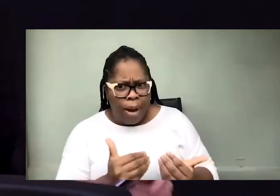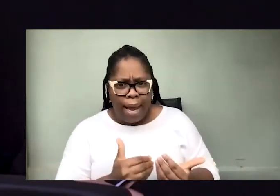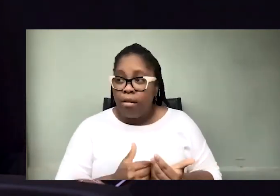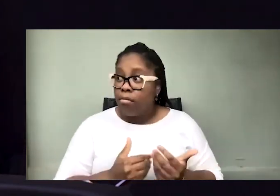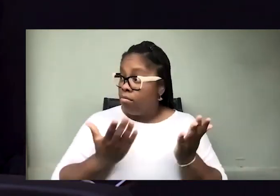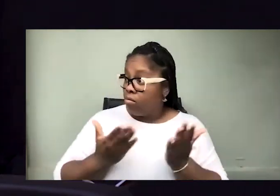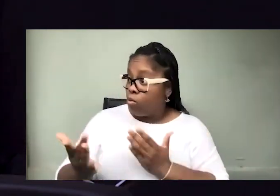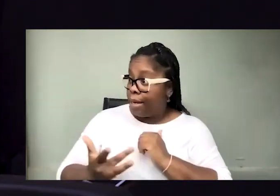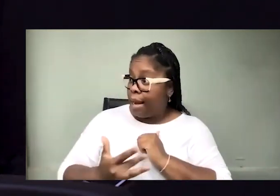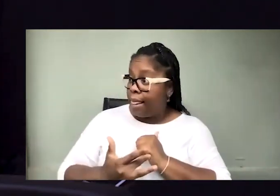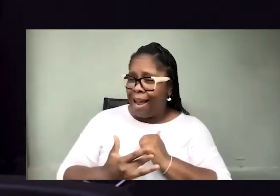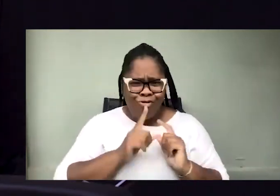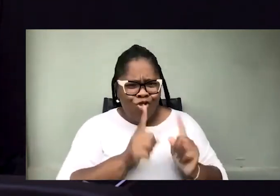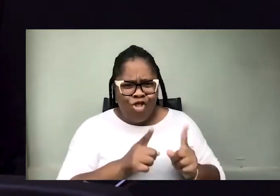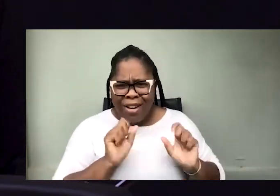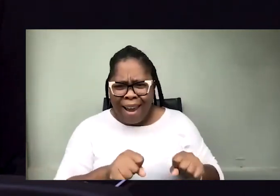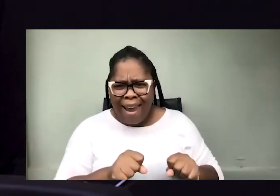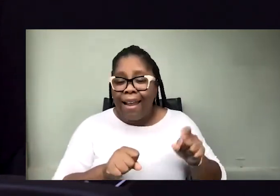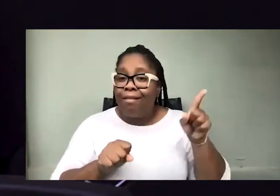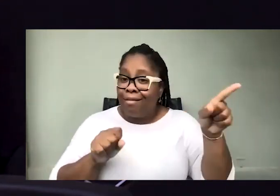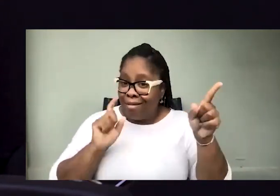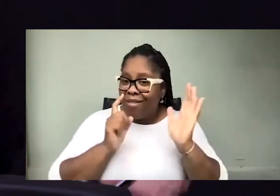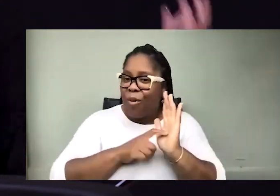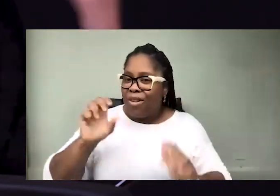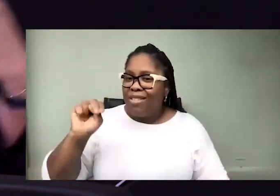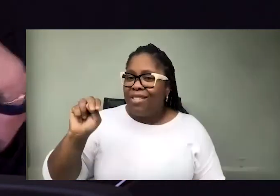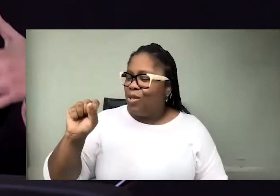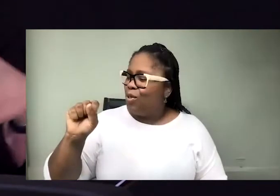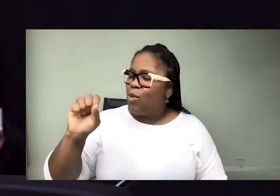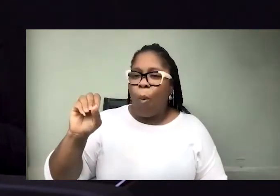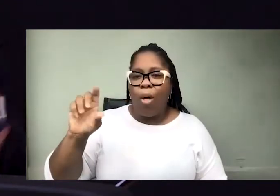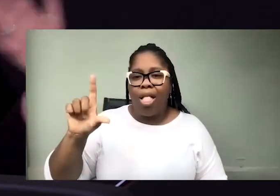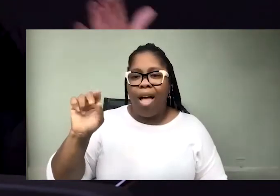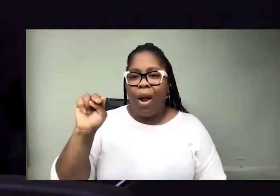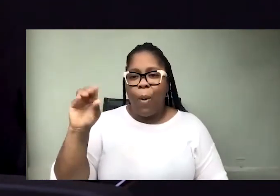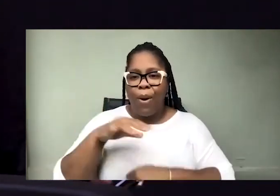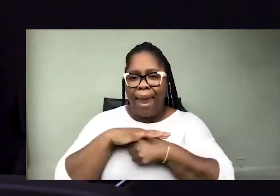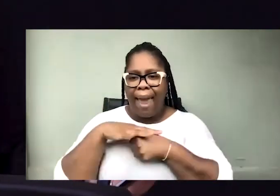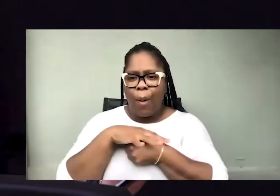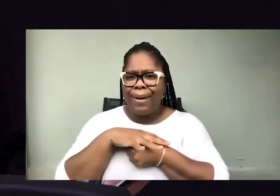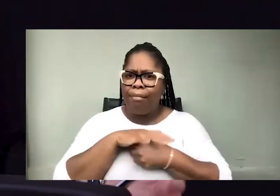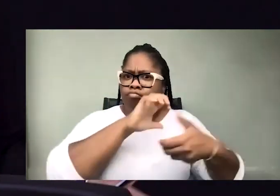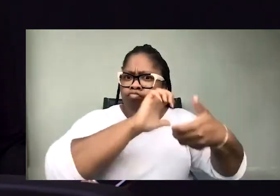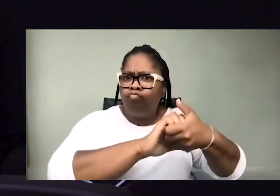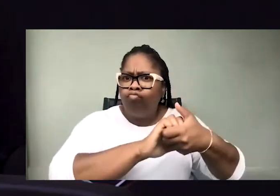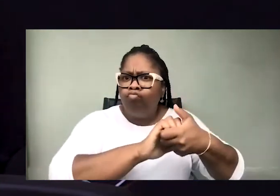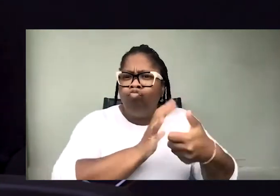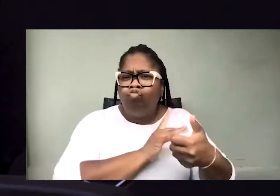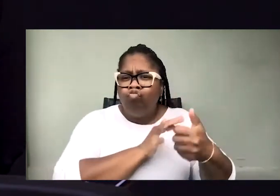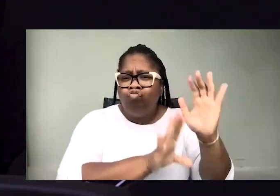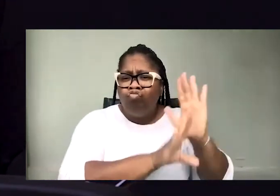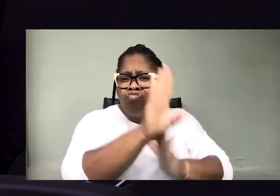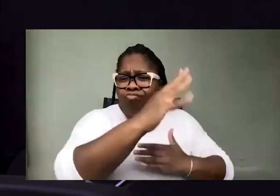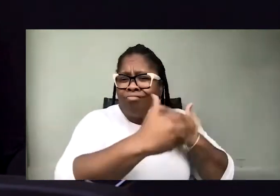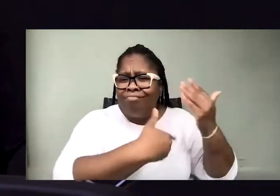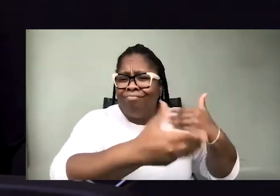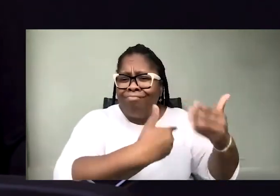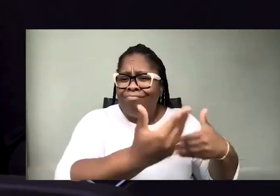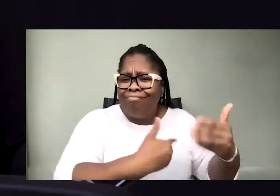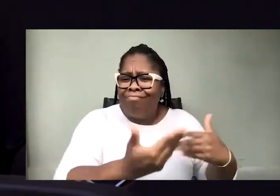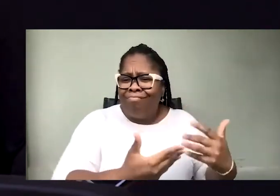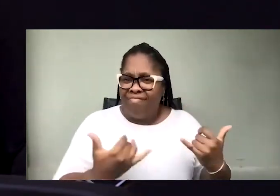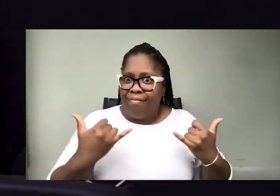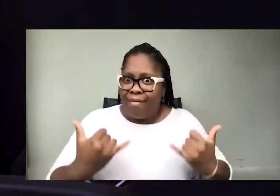Sure, let's do it. We've seen that in Solano County, and there's been a great partnership, and you're seeing great success. And now you're seeing